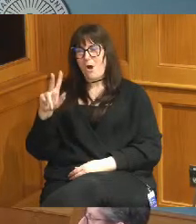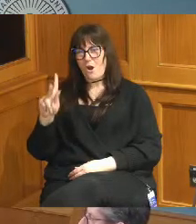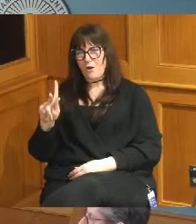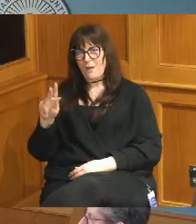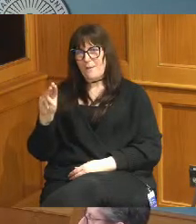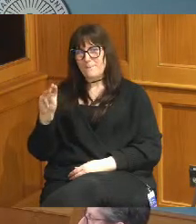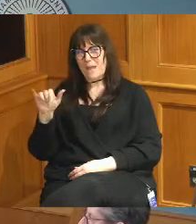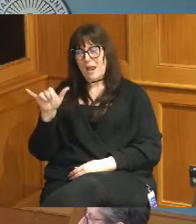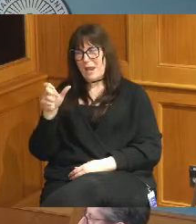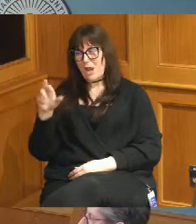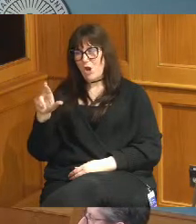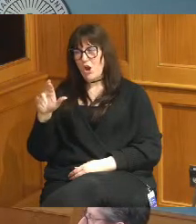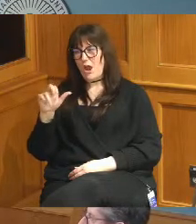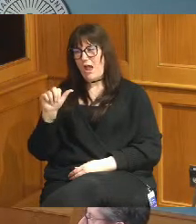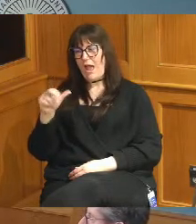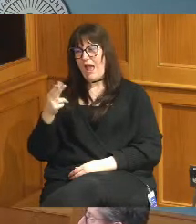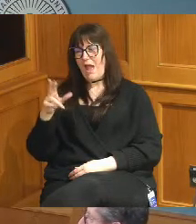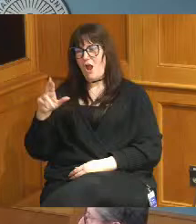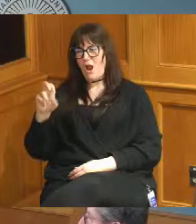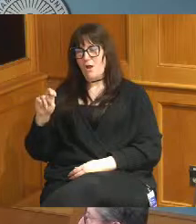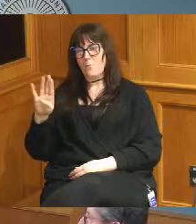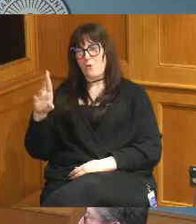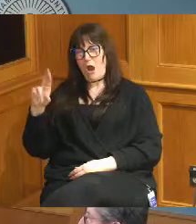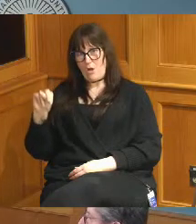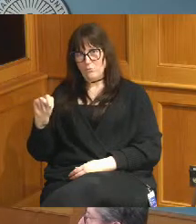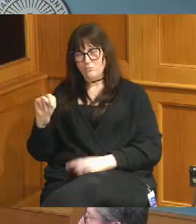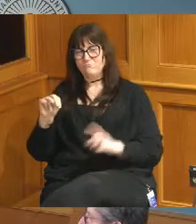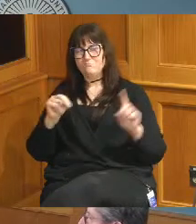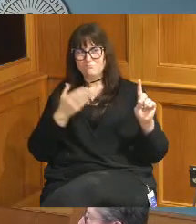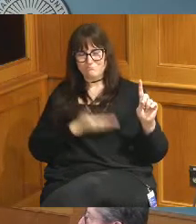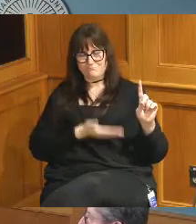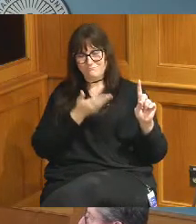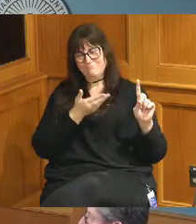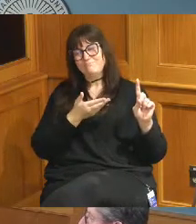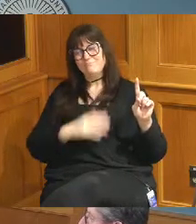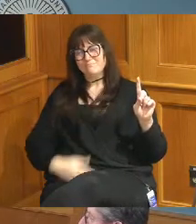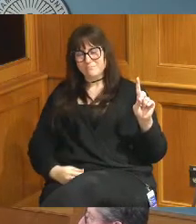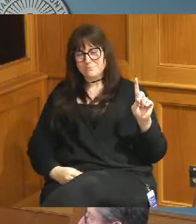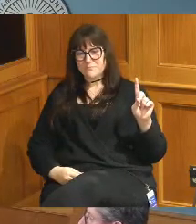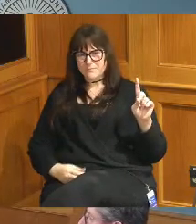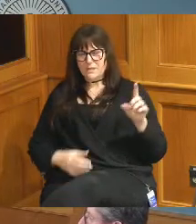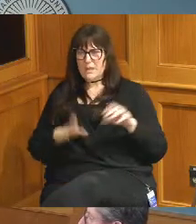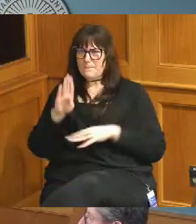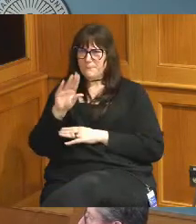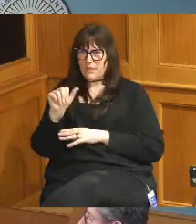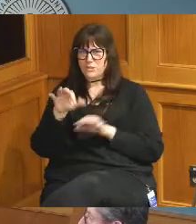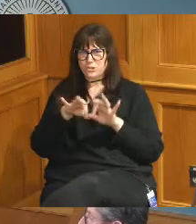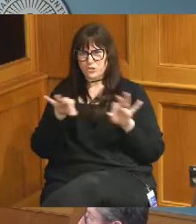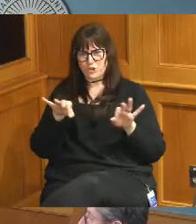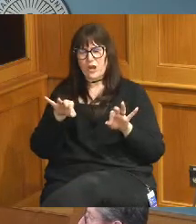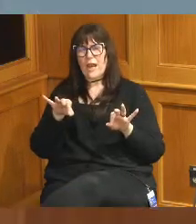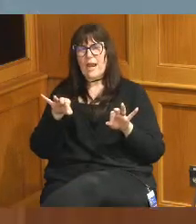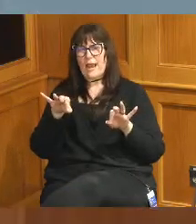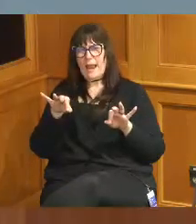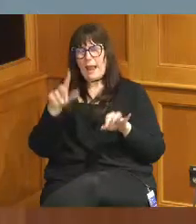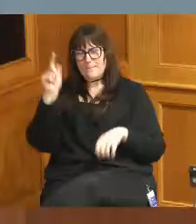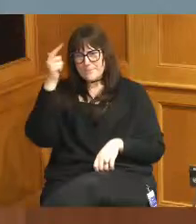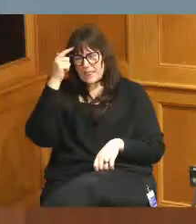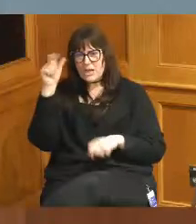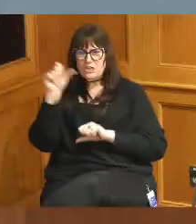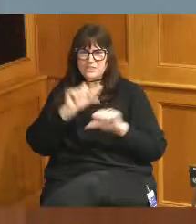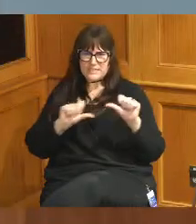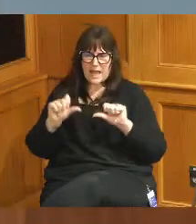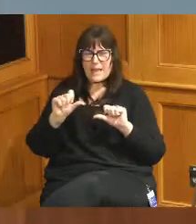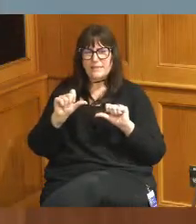demonstrated an unwavering commitment to education and community leadership, earning a bachelor's degree in political science and criminal justice